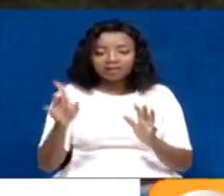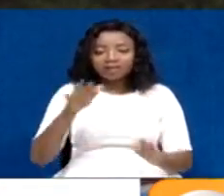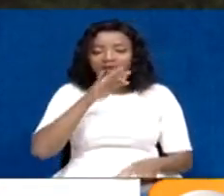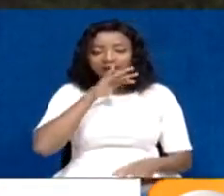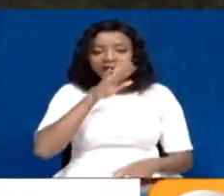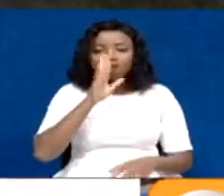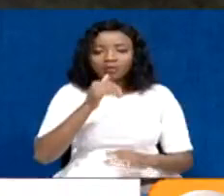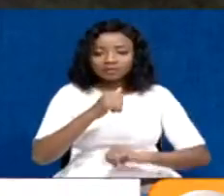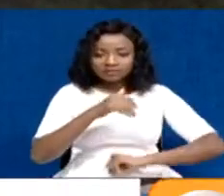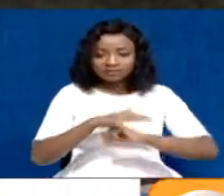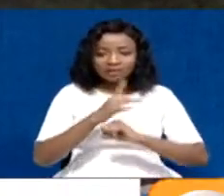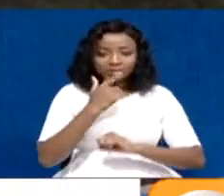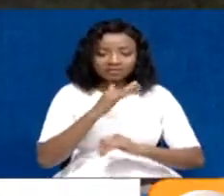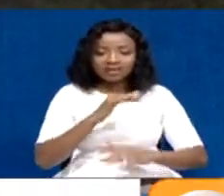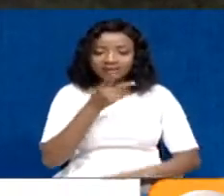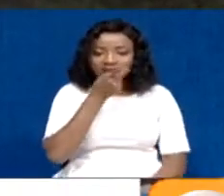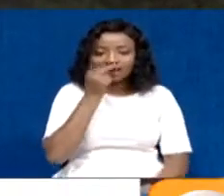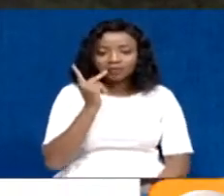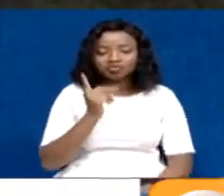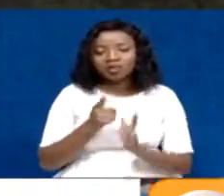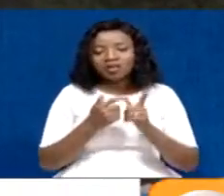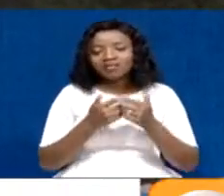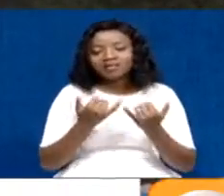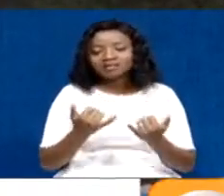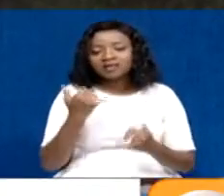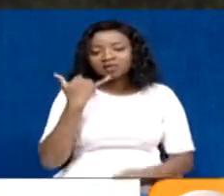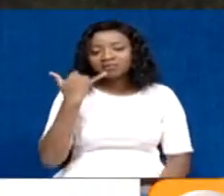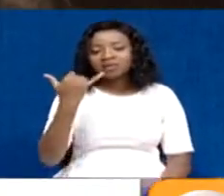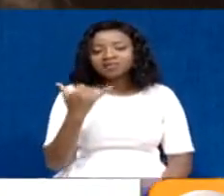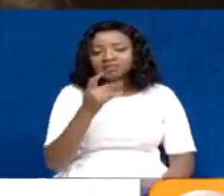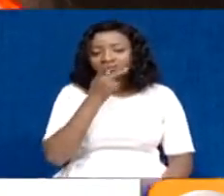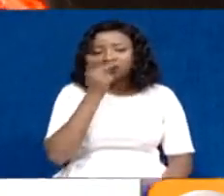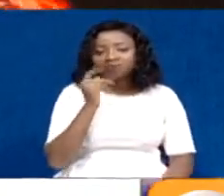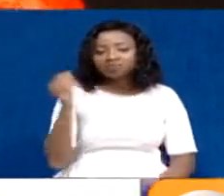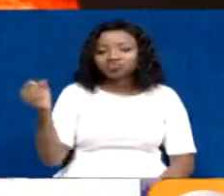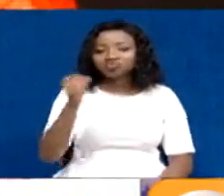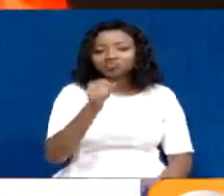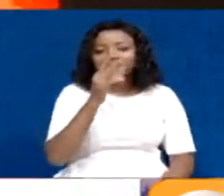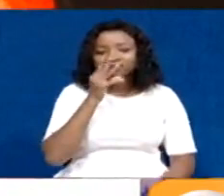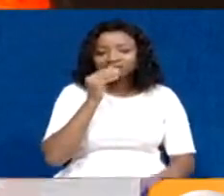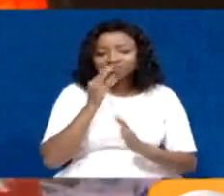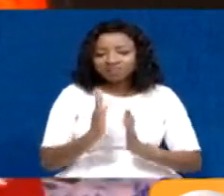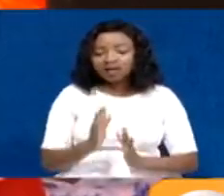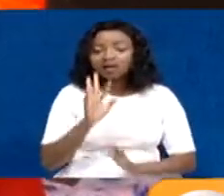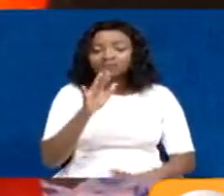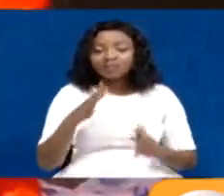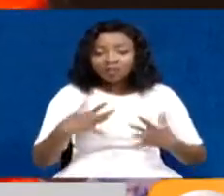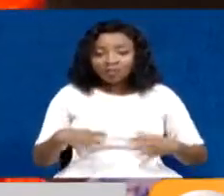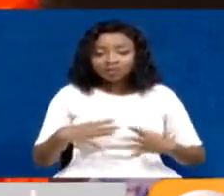Kalonzo. Sasa mnapigia simu Kalonzo ati akue speaker. Watu wa Central